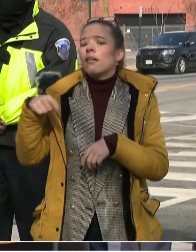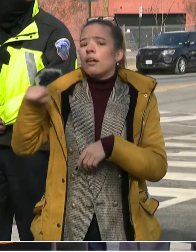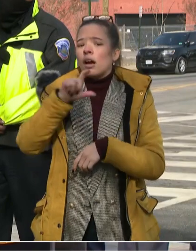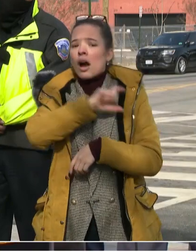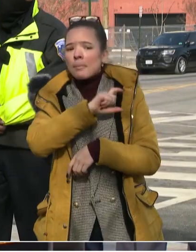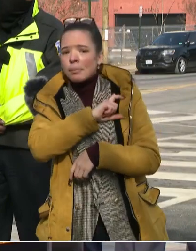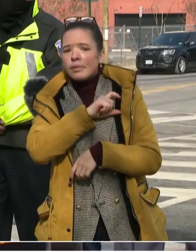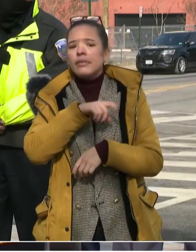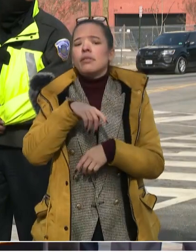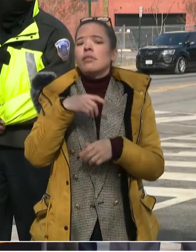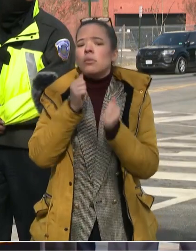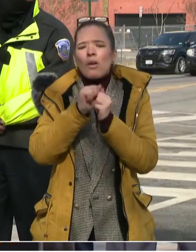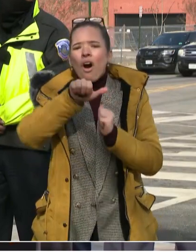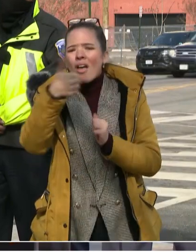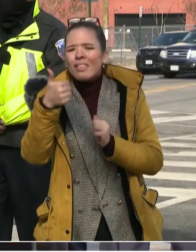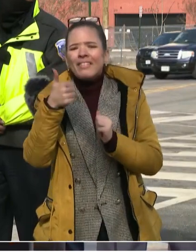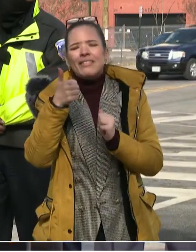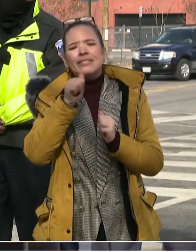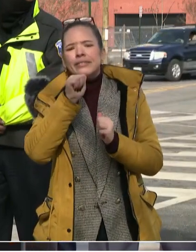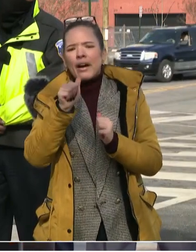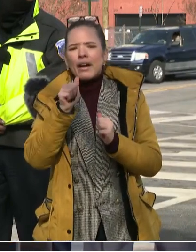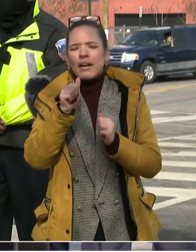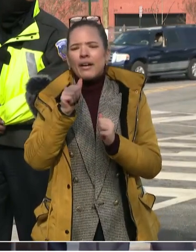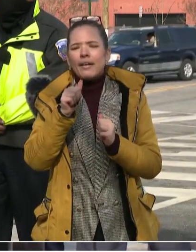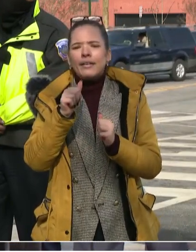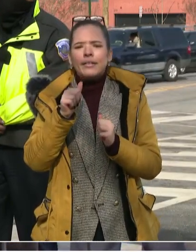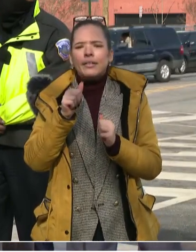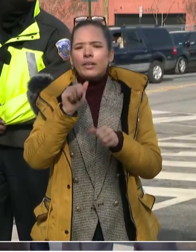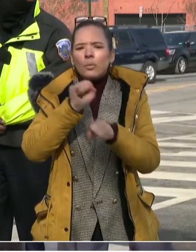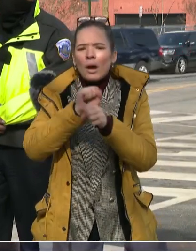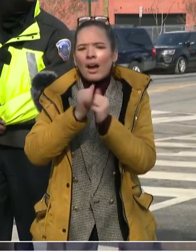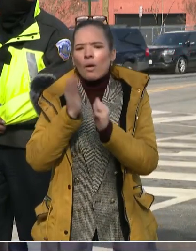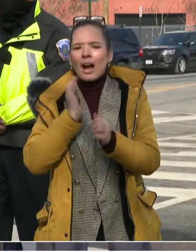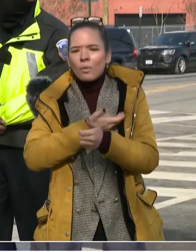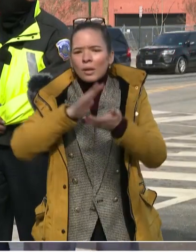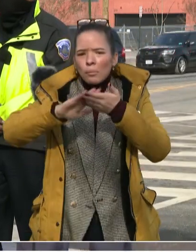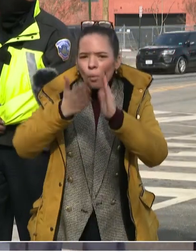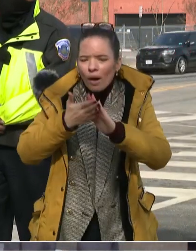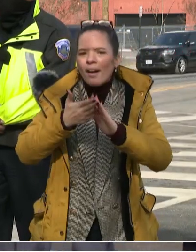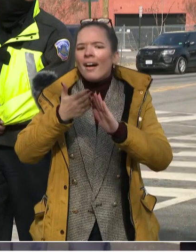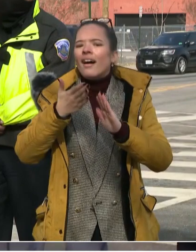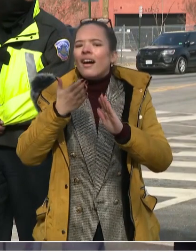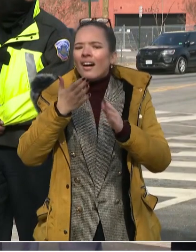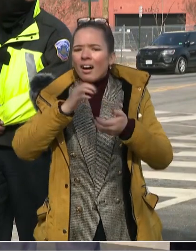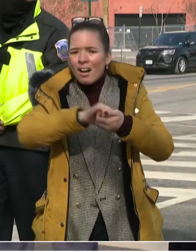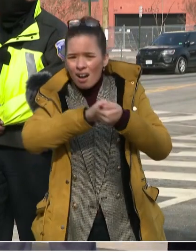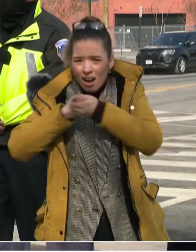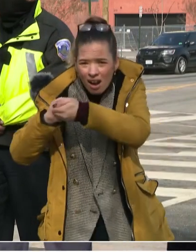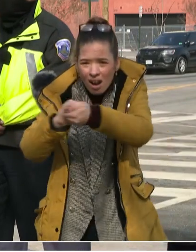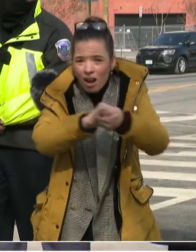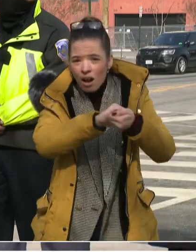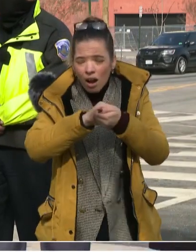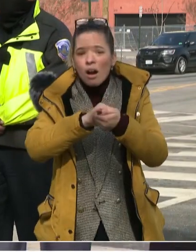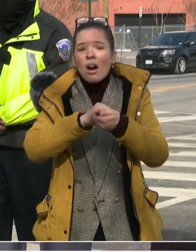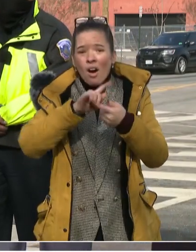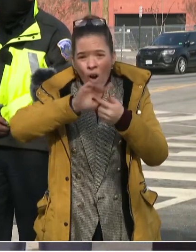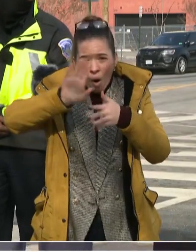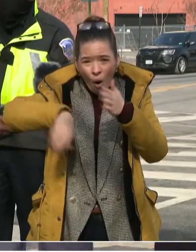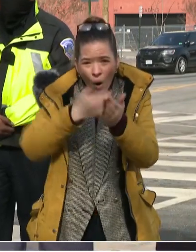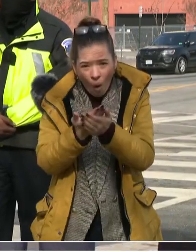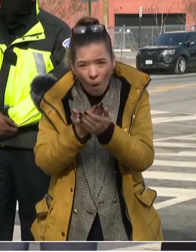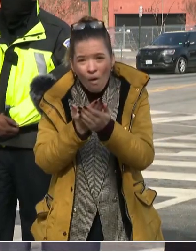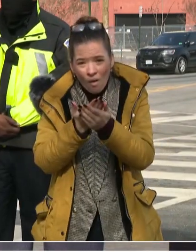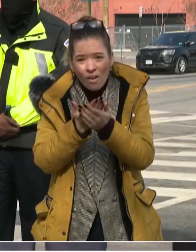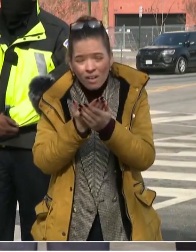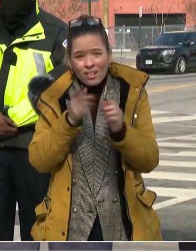others without also the work of our communities, without the collaboration and cooperation of our communities. The